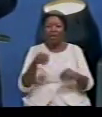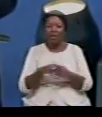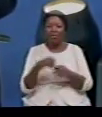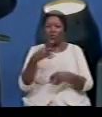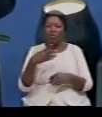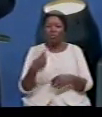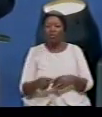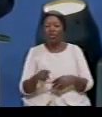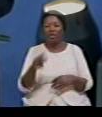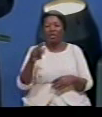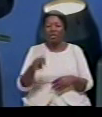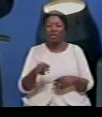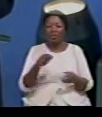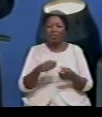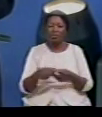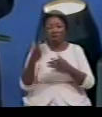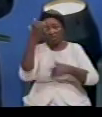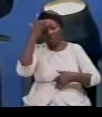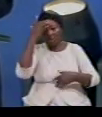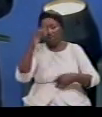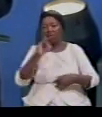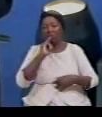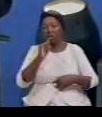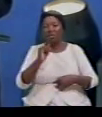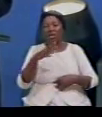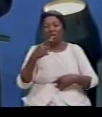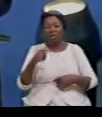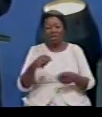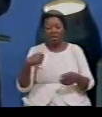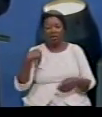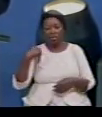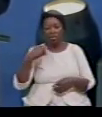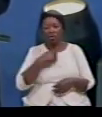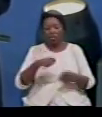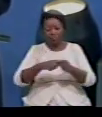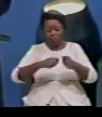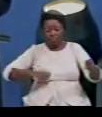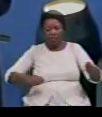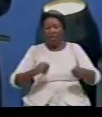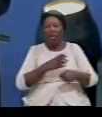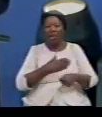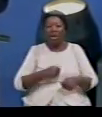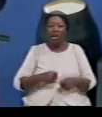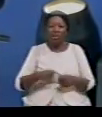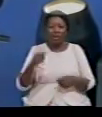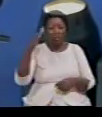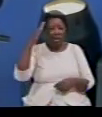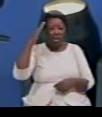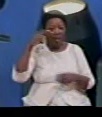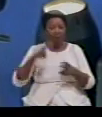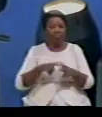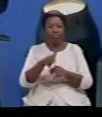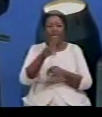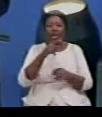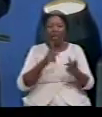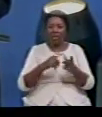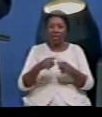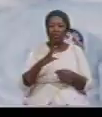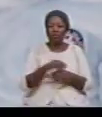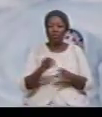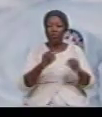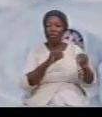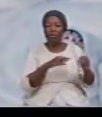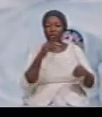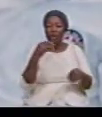plague is, his clothes shall be rent and his head bare, and he shall put a covering upon